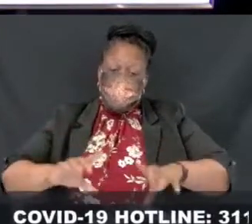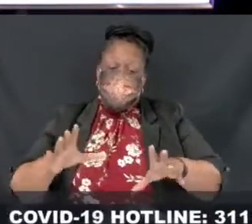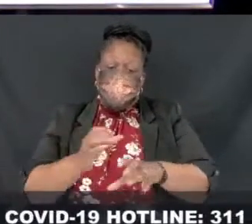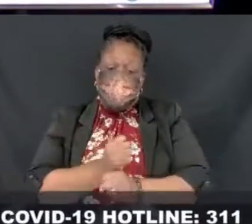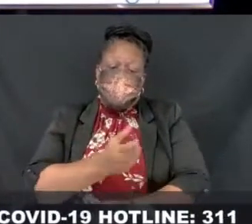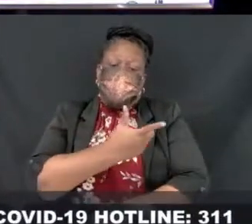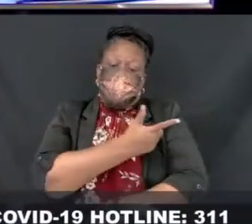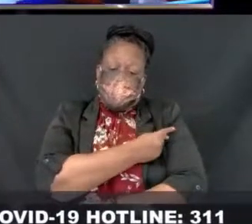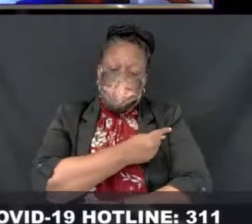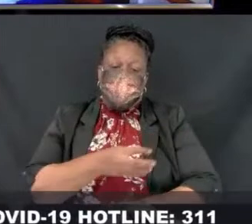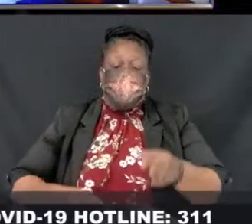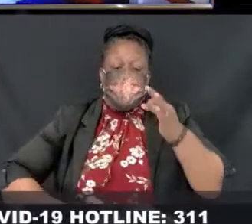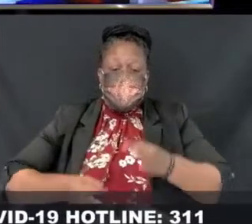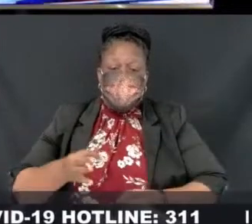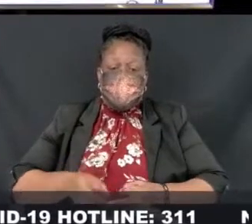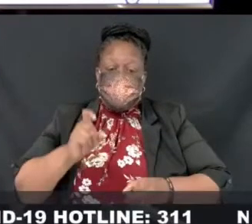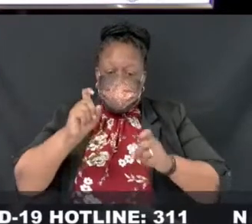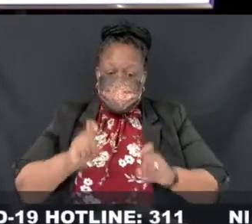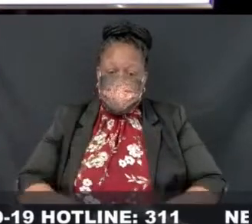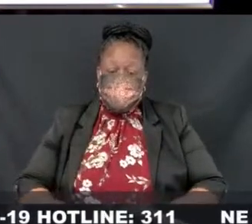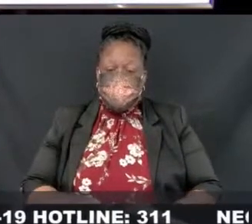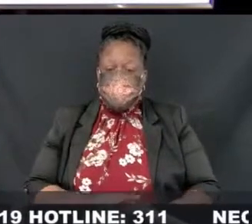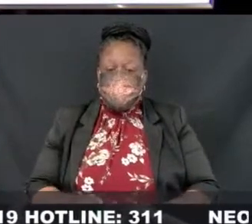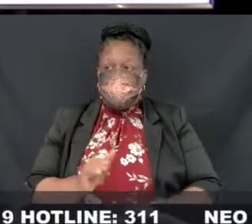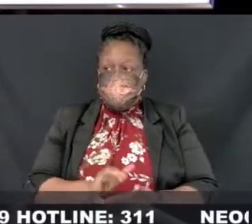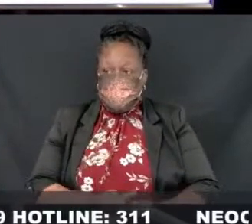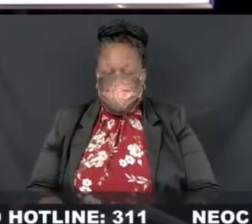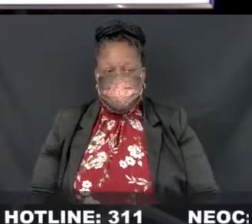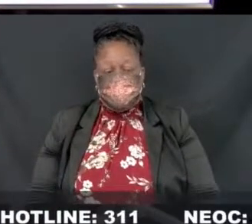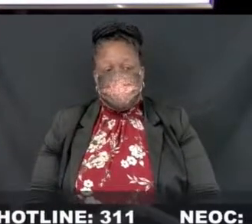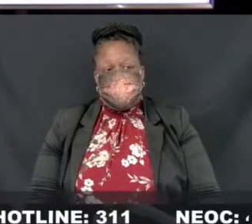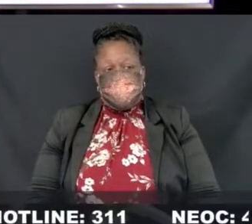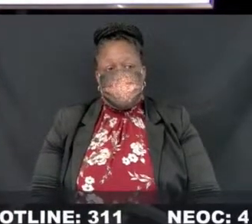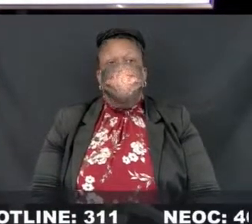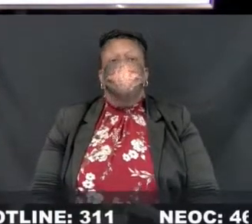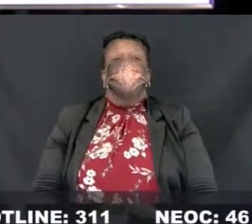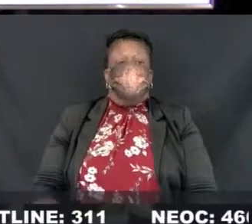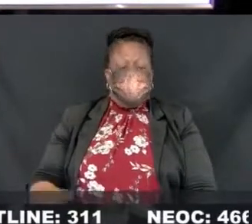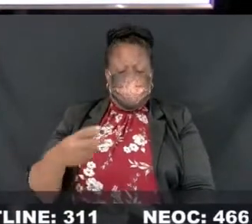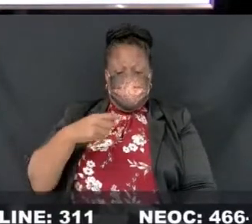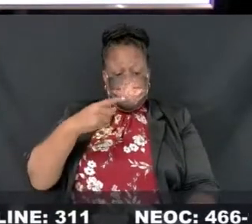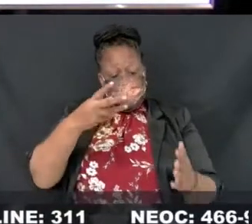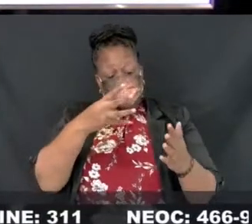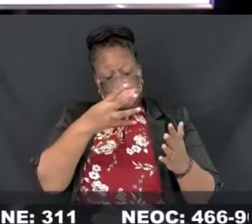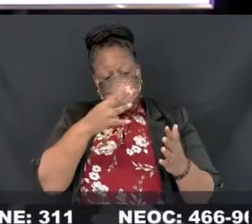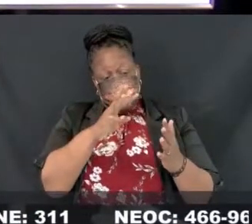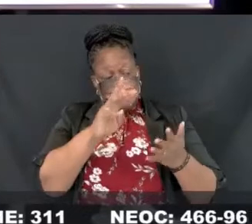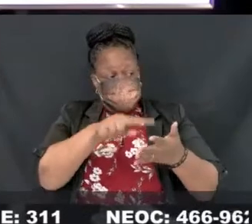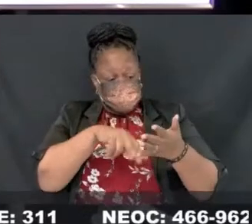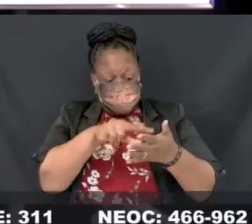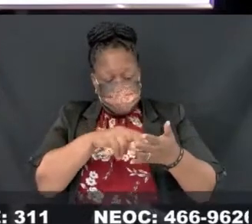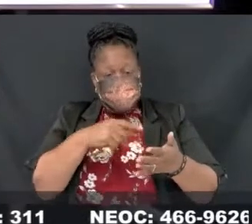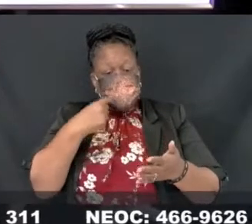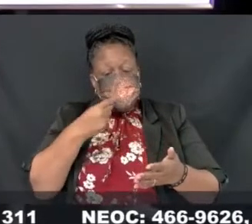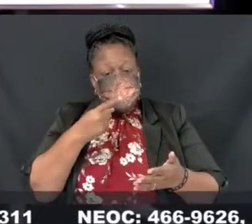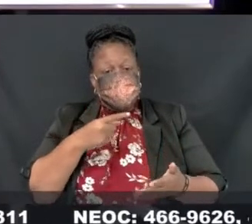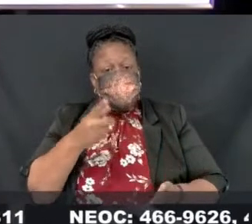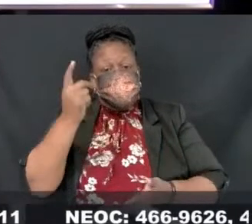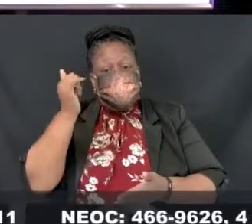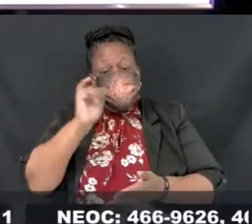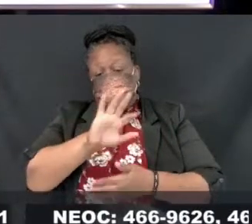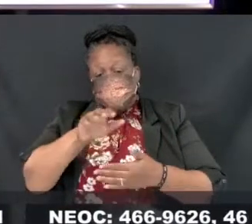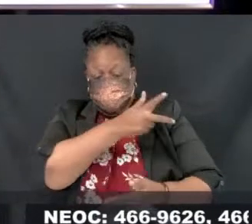so. Data continue to show the importance of vaccination and booster doses to protect individuals both